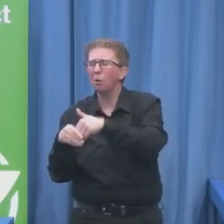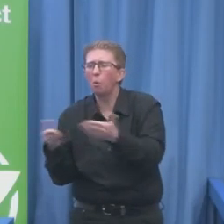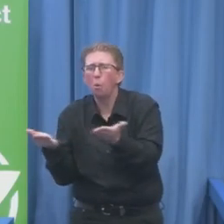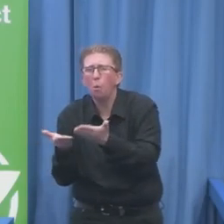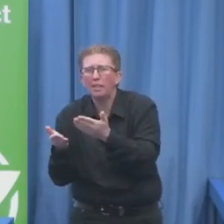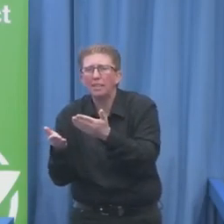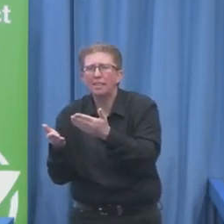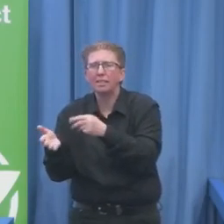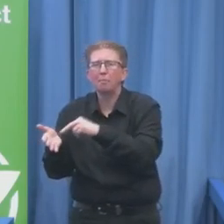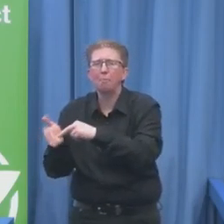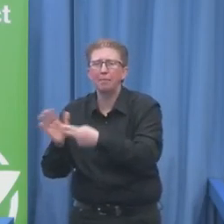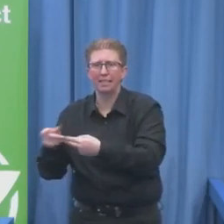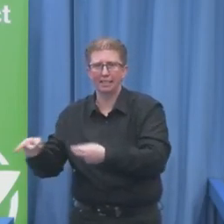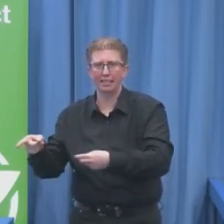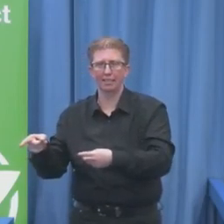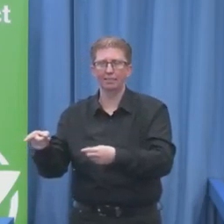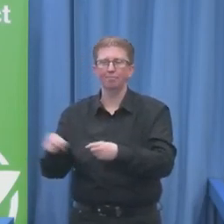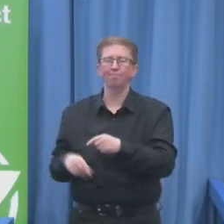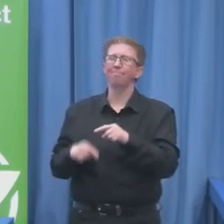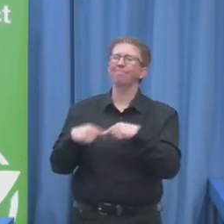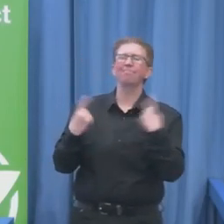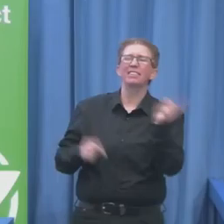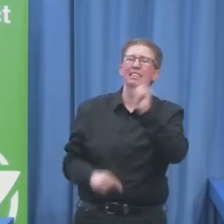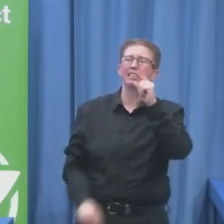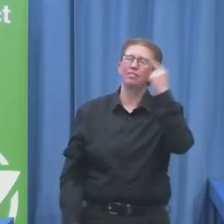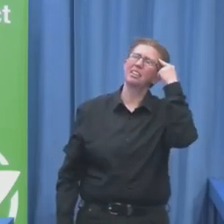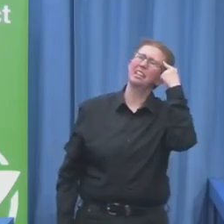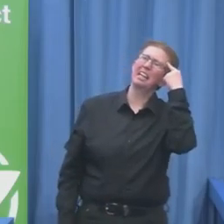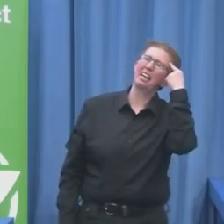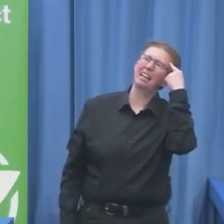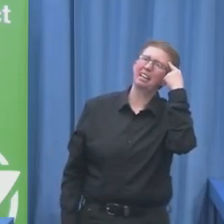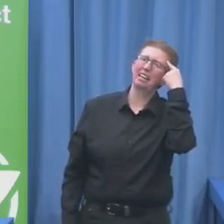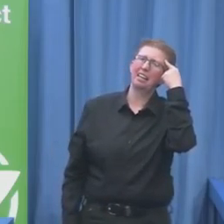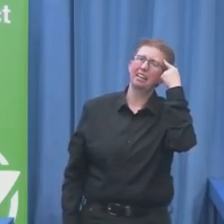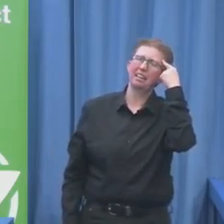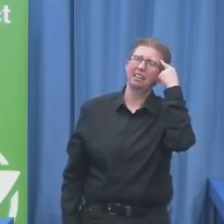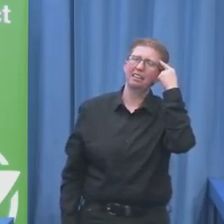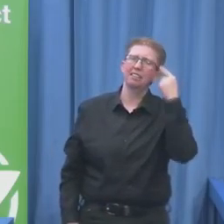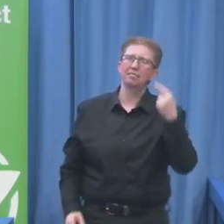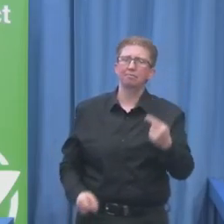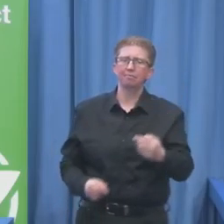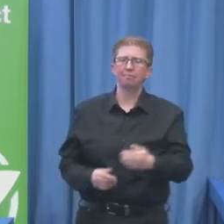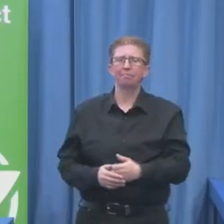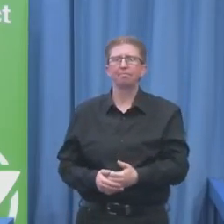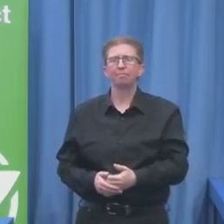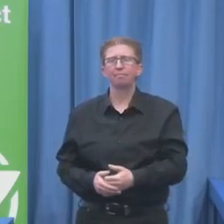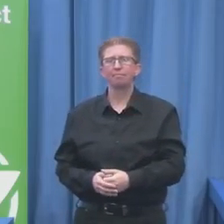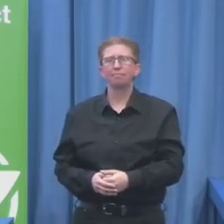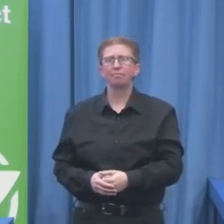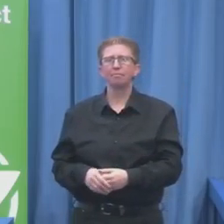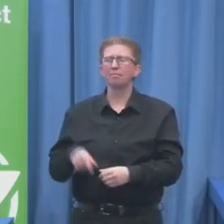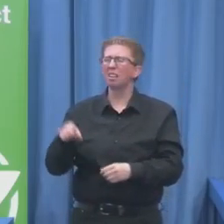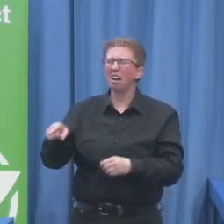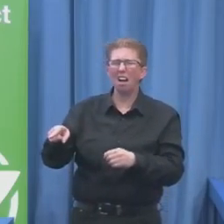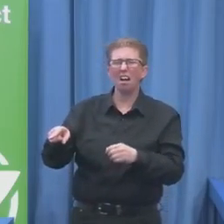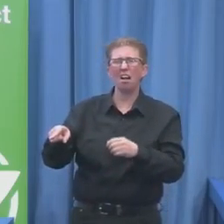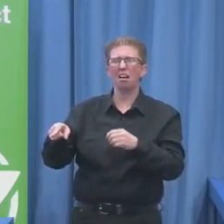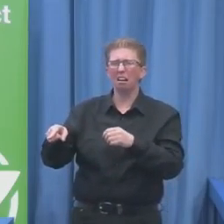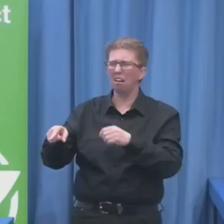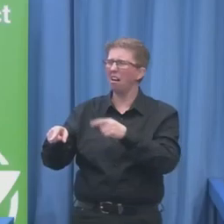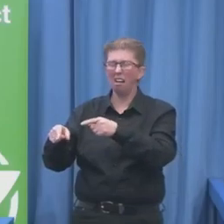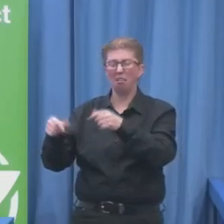a dog walking company. People are giving us access to their homes. They trust us with their pet,